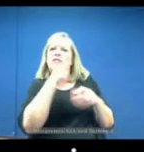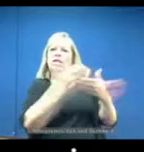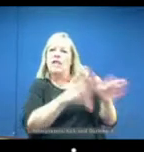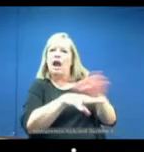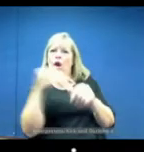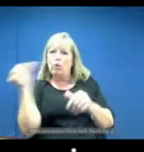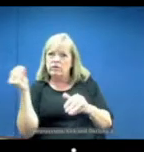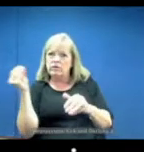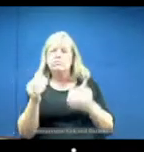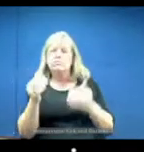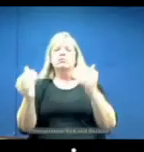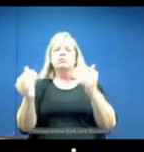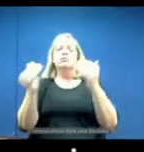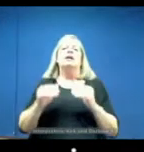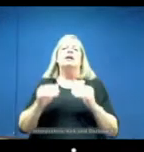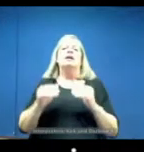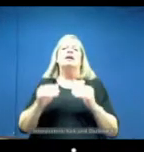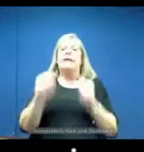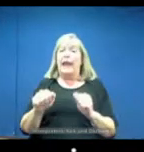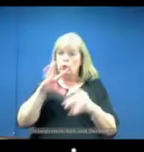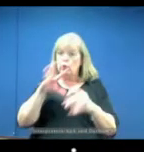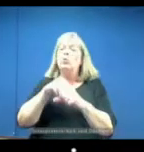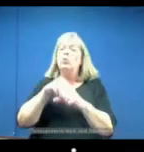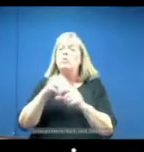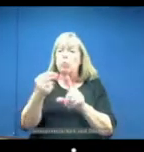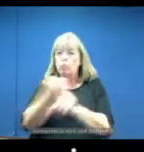Abuse can be abuse of a child,